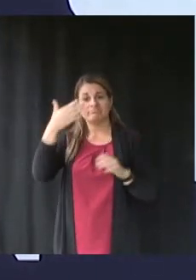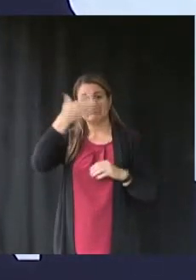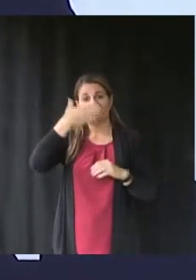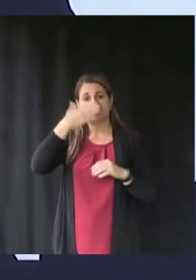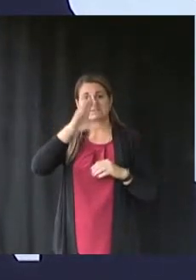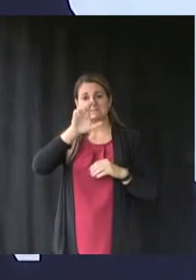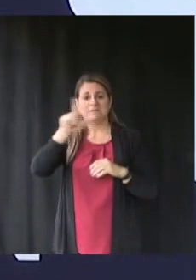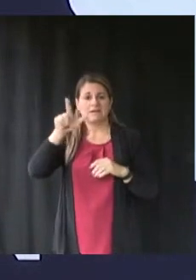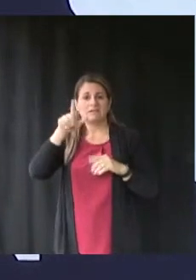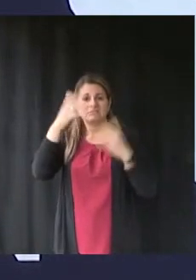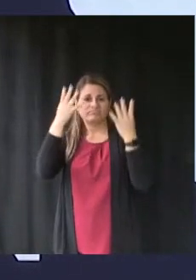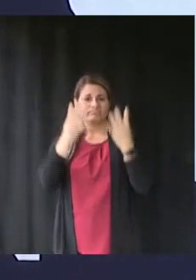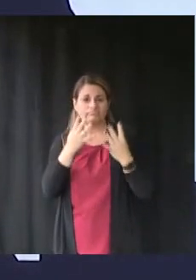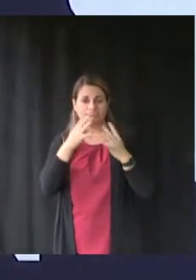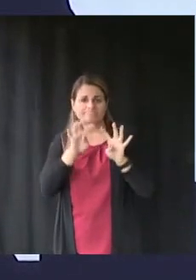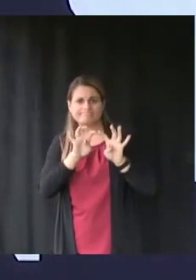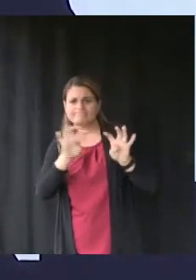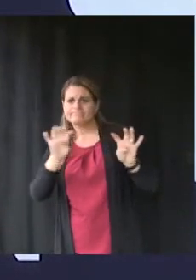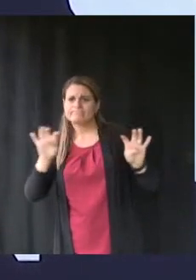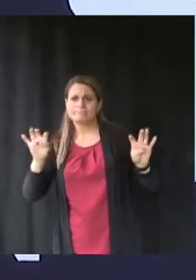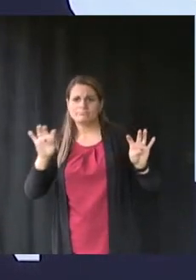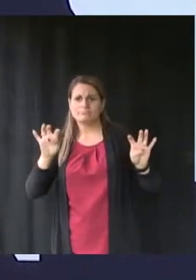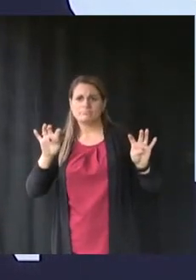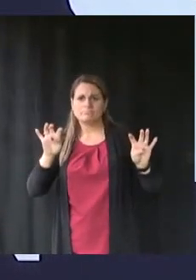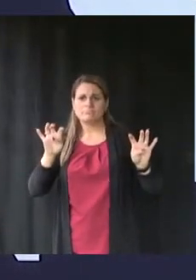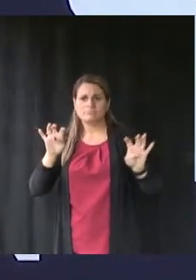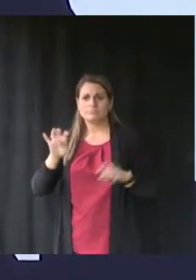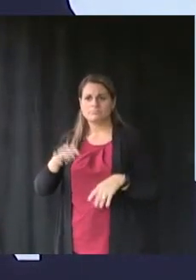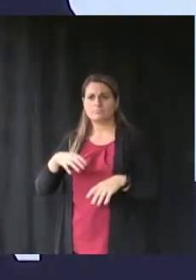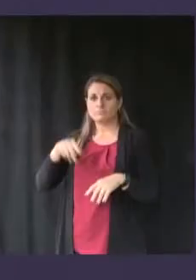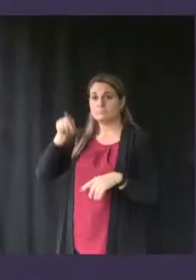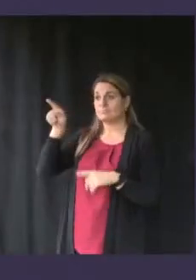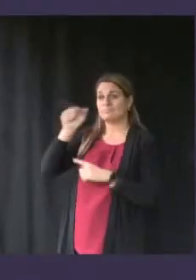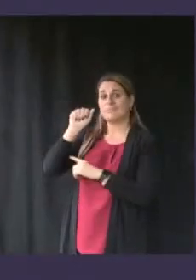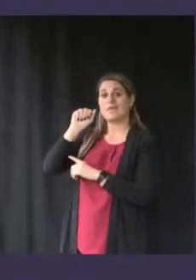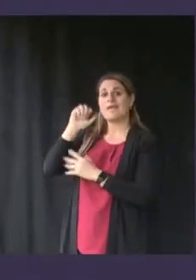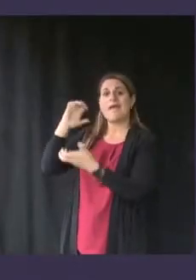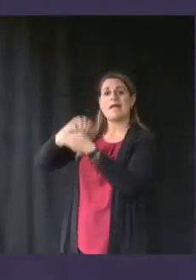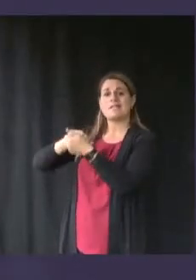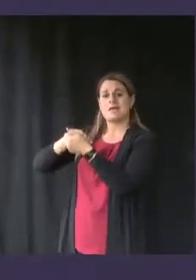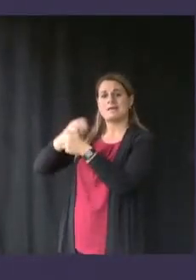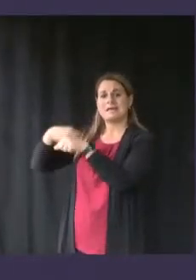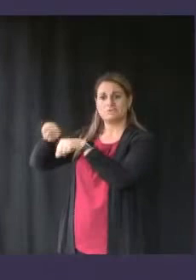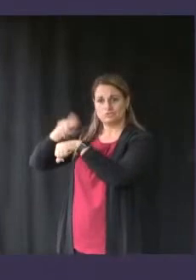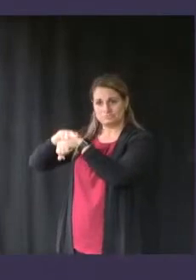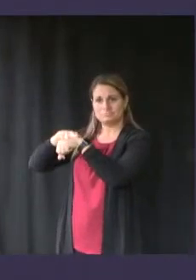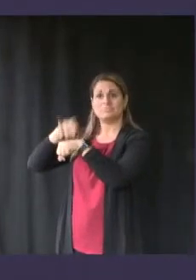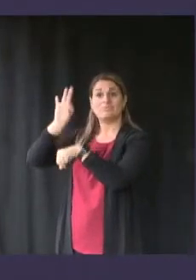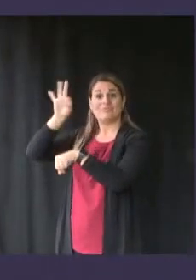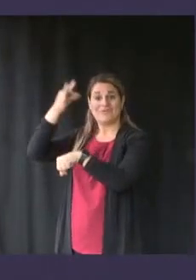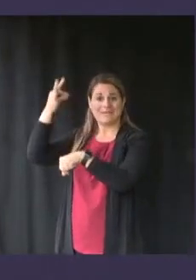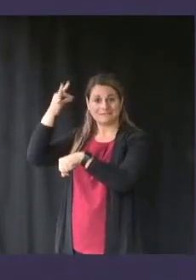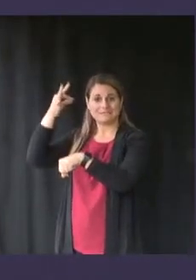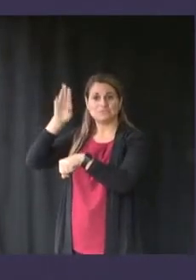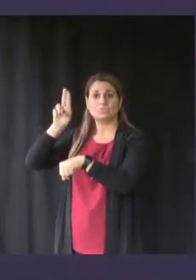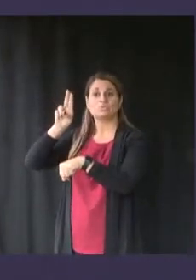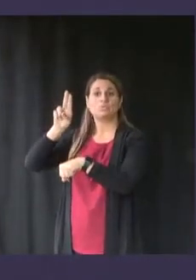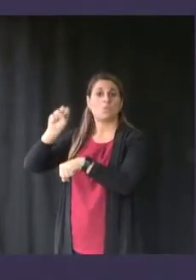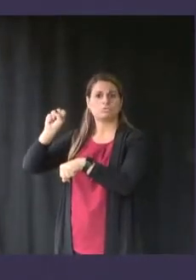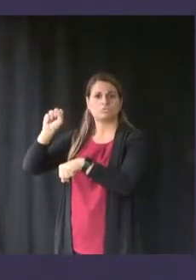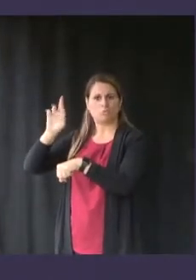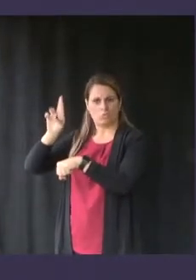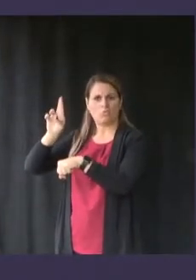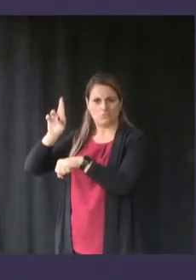four Allied nations, the United States, Great Britain, France, and the Soviet Union, had concluded only 2 weeks earlier on October